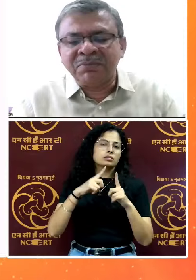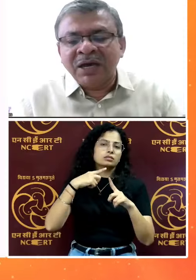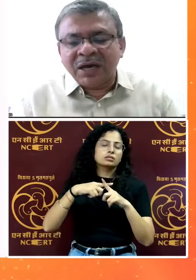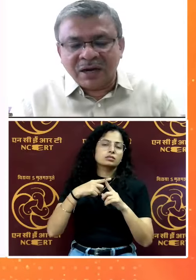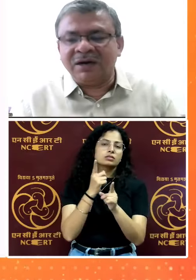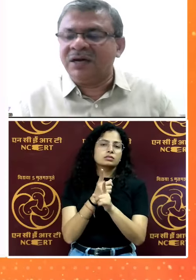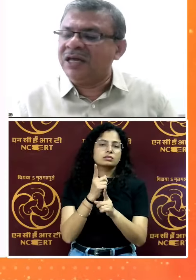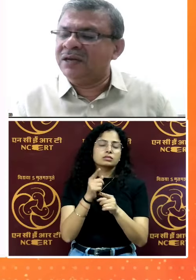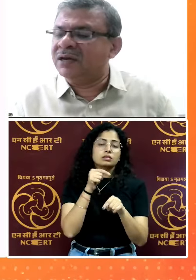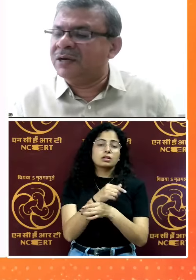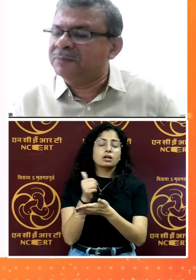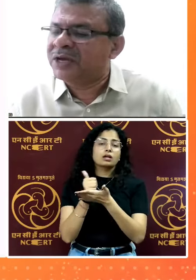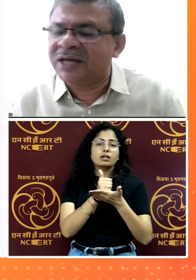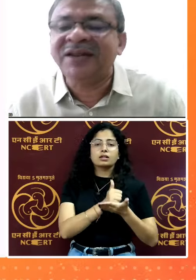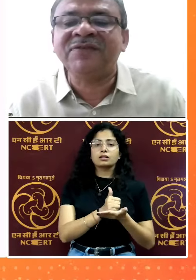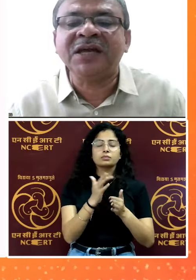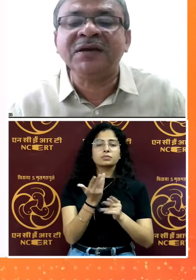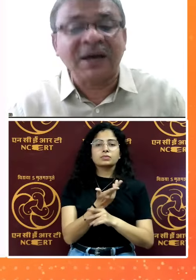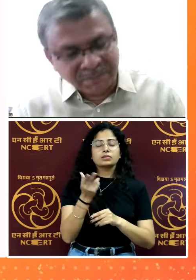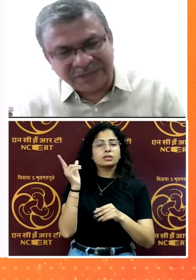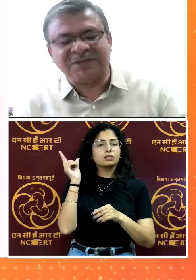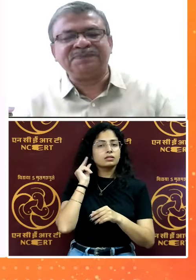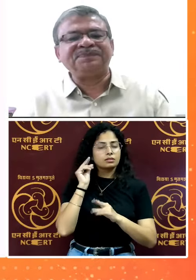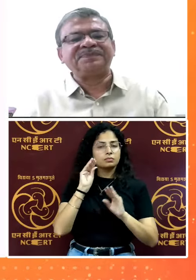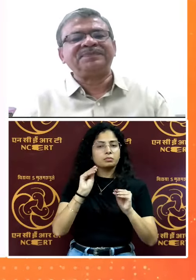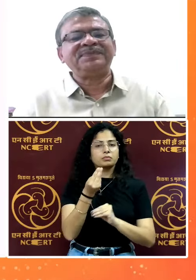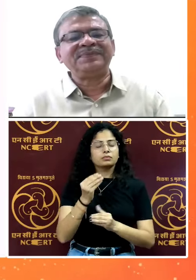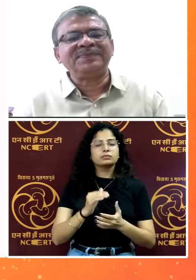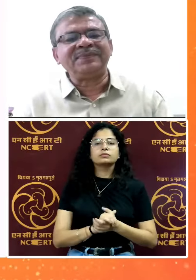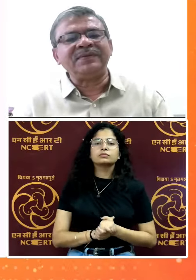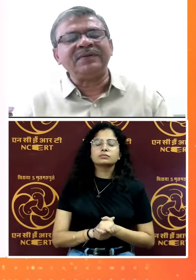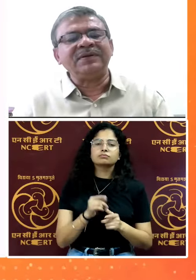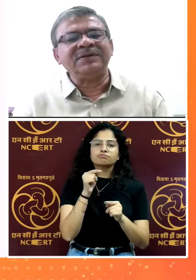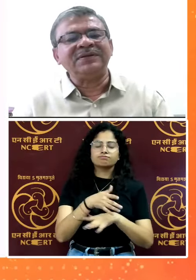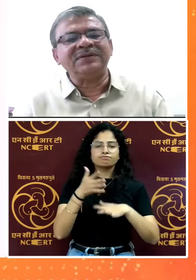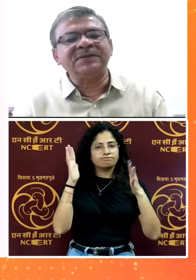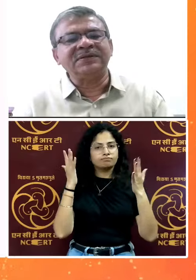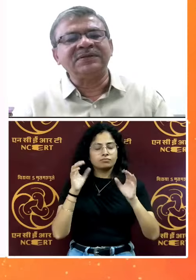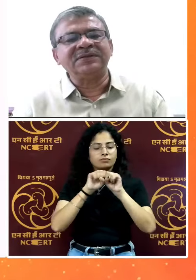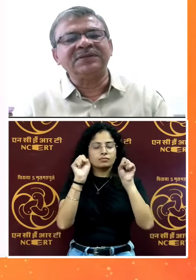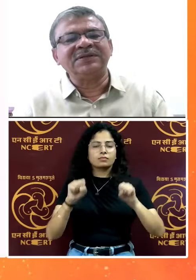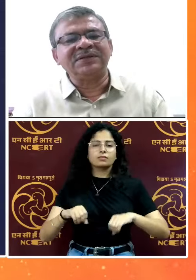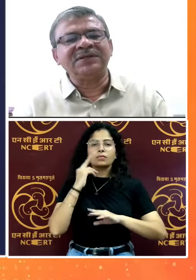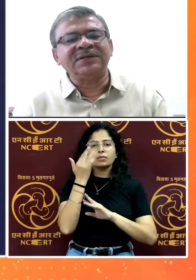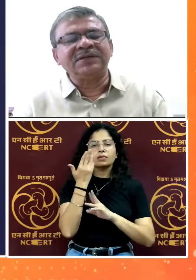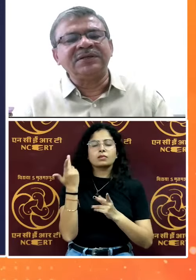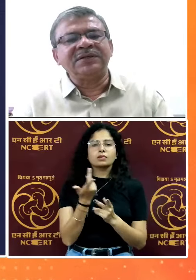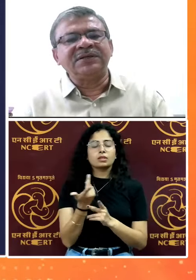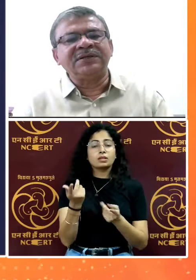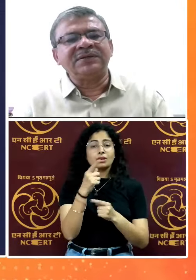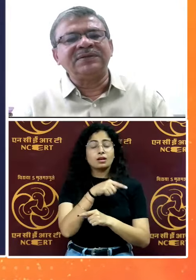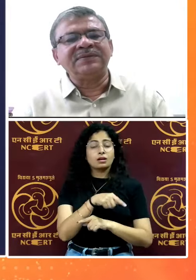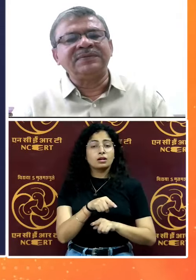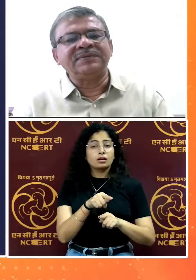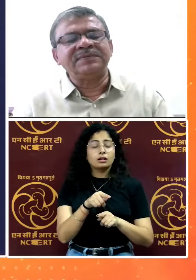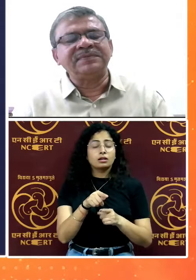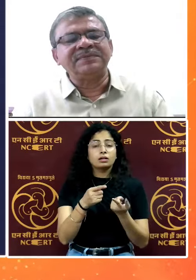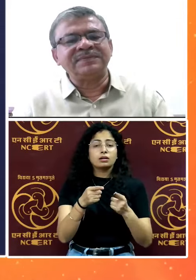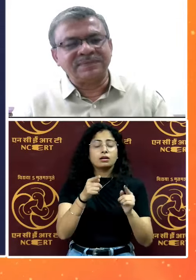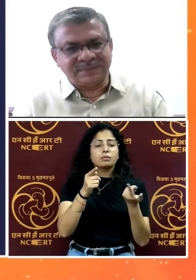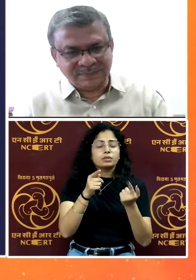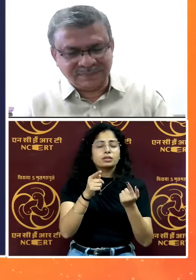helps him in listening better. This is a wonderful system, I must say, because you will not only